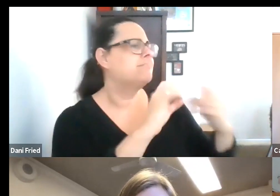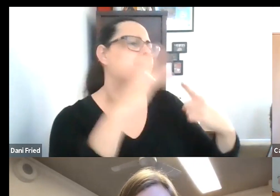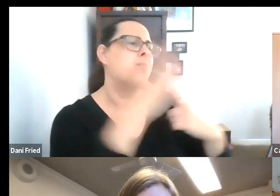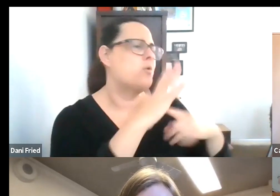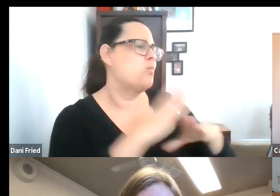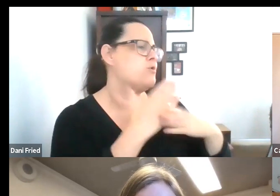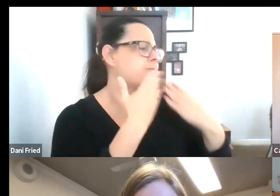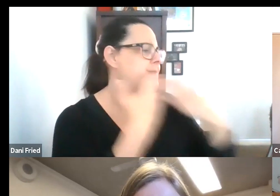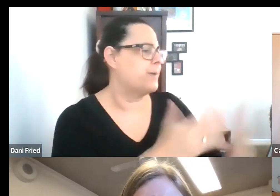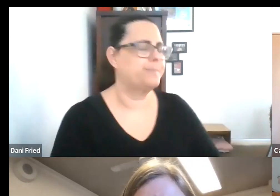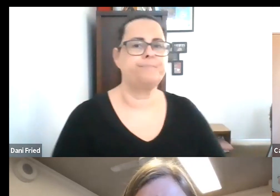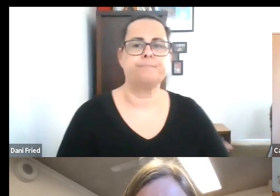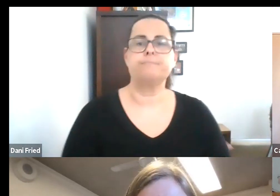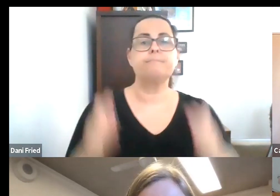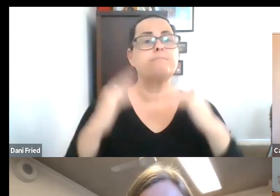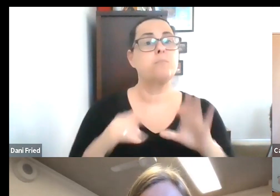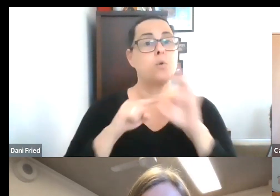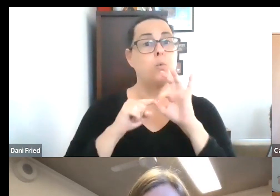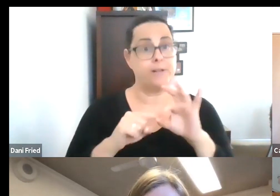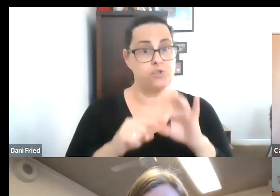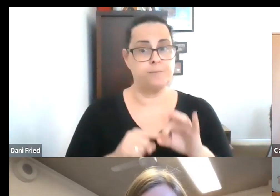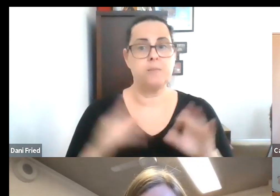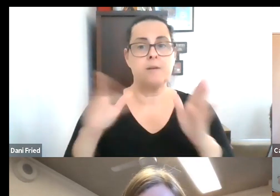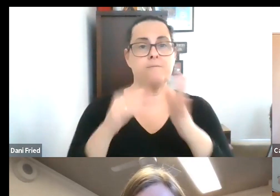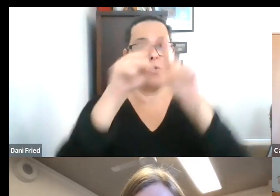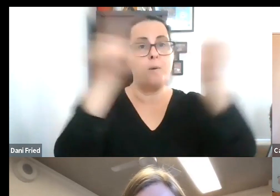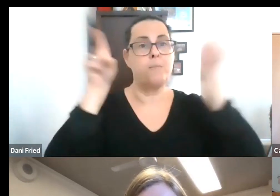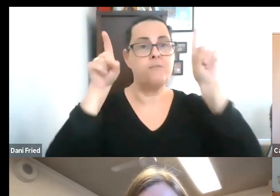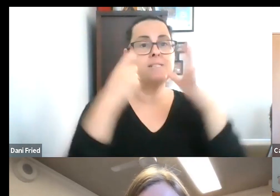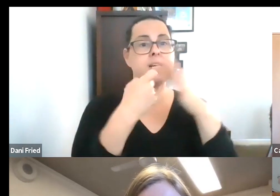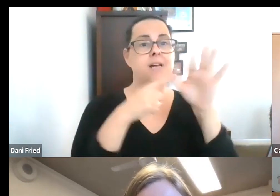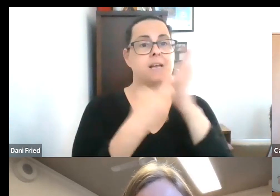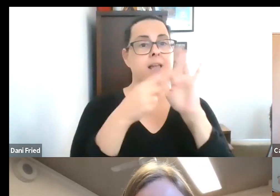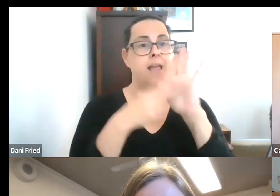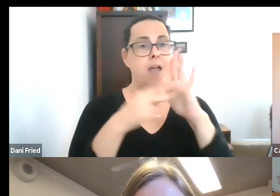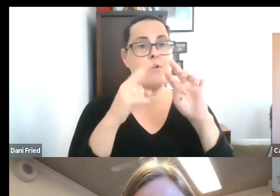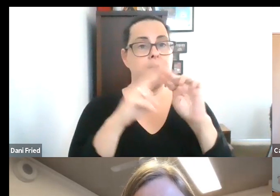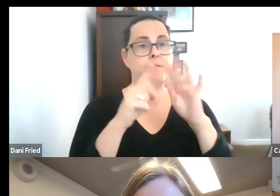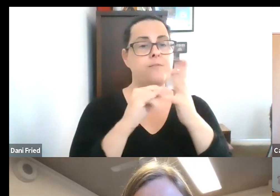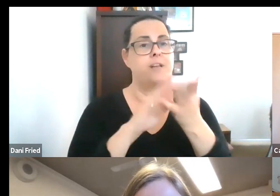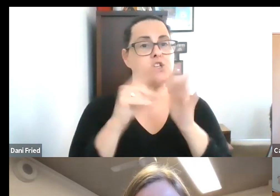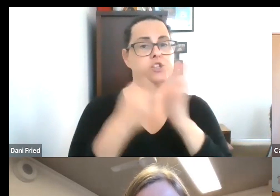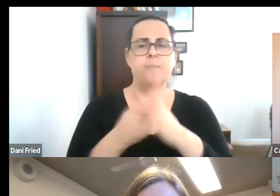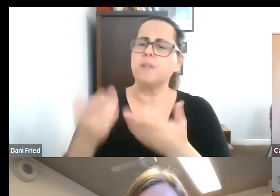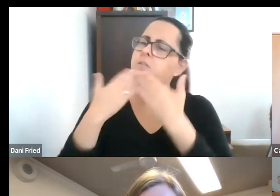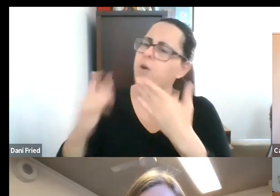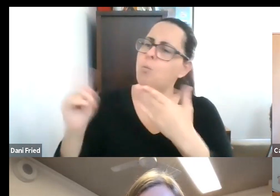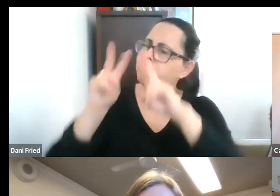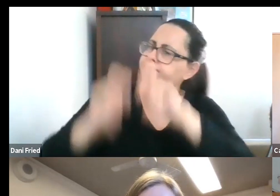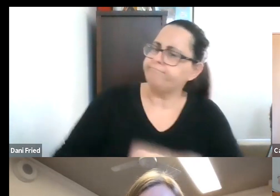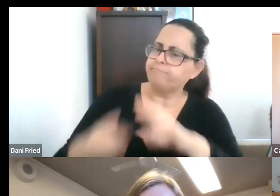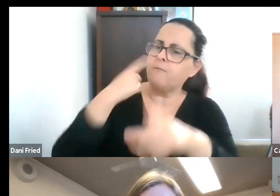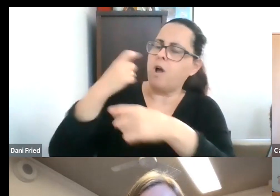you so much. There is another question from Professor Karen Fisher, who says, thanks. What would these findings mean